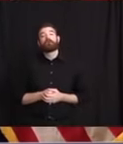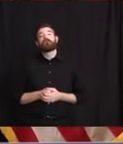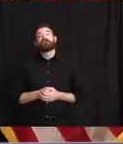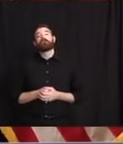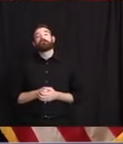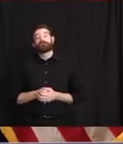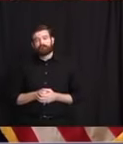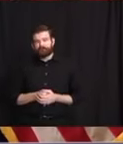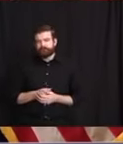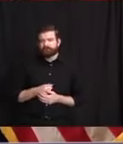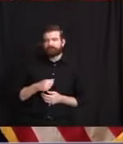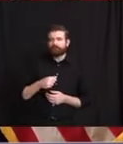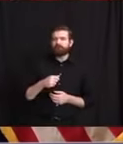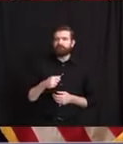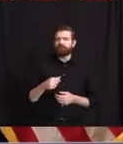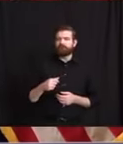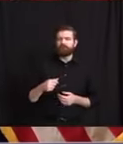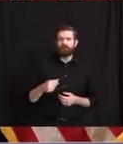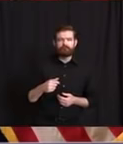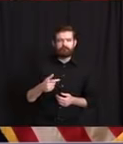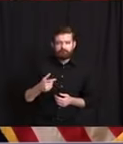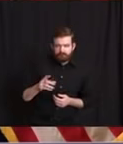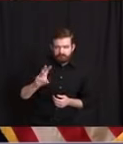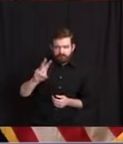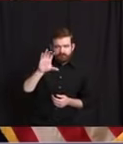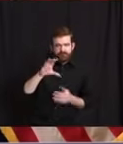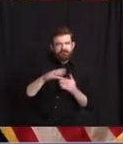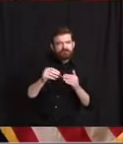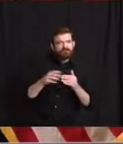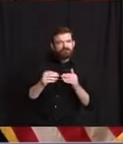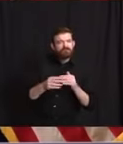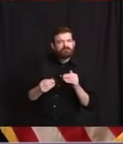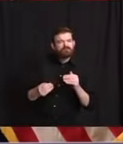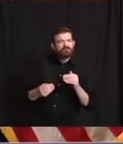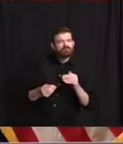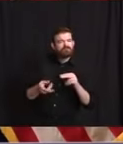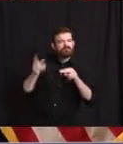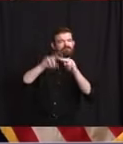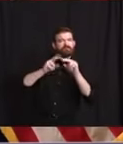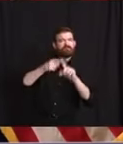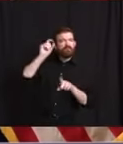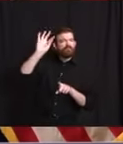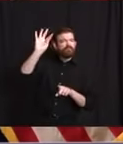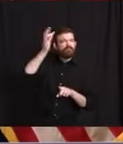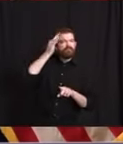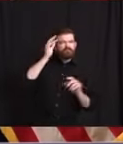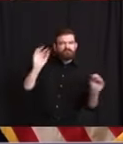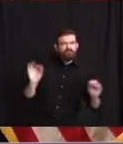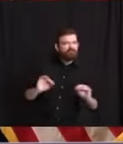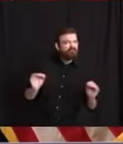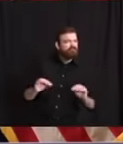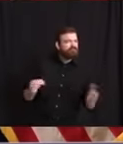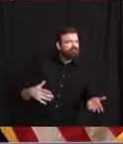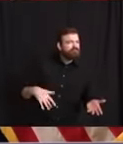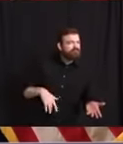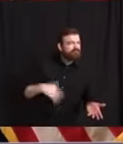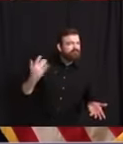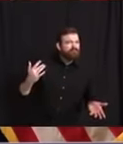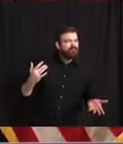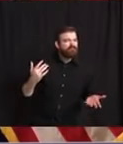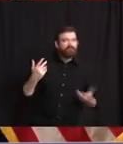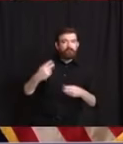payment, and they've been missed for the last 2 or 3 weeks. Just curious if you've heard about this, if there's any sort of widespread problem or